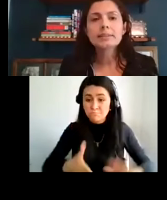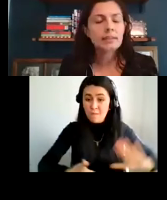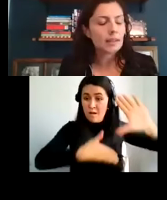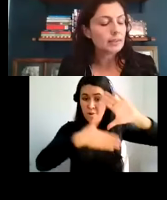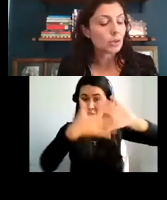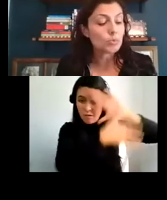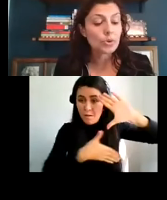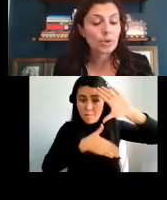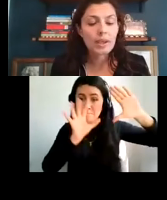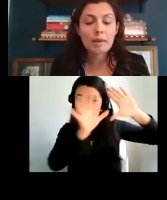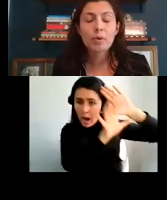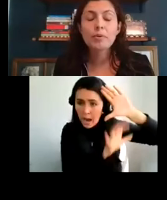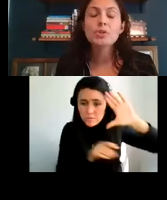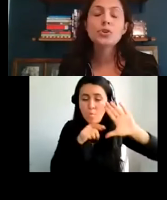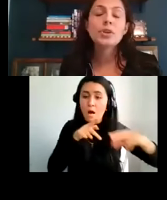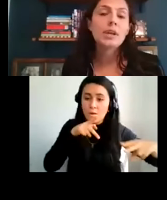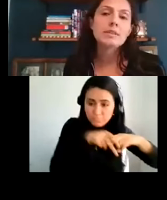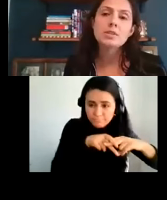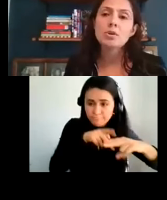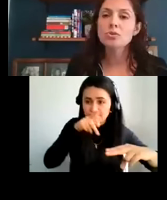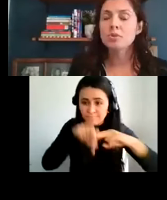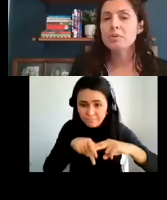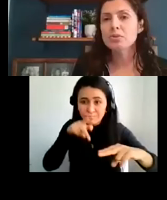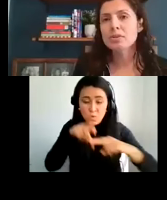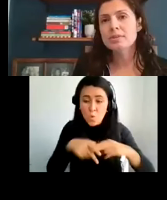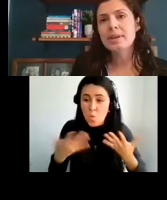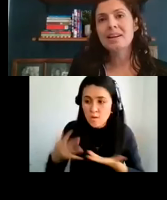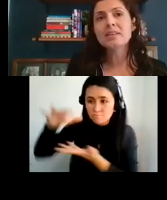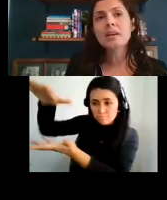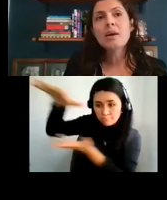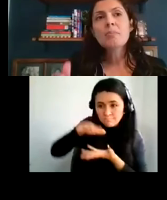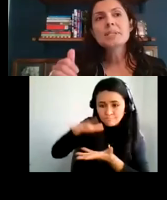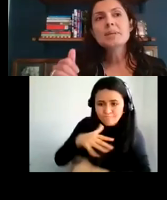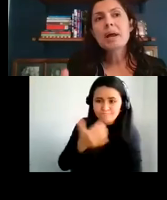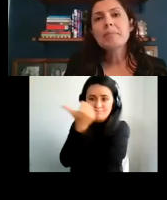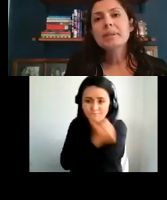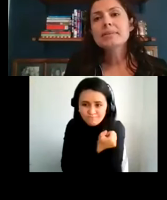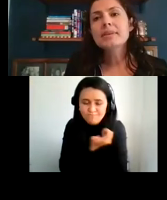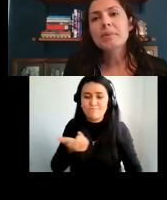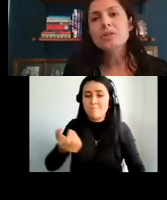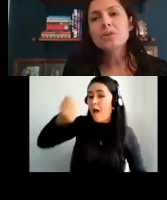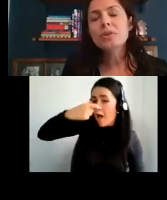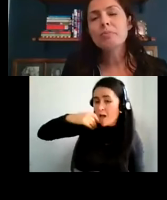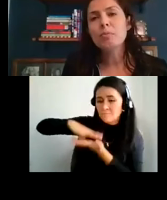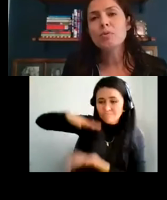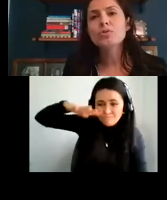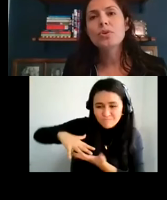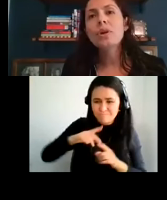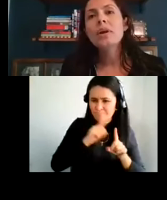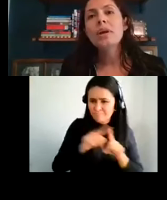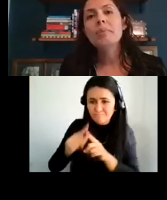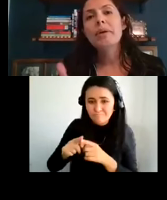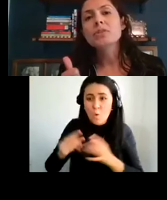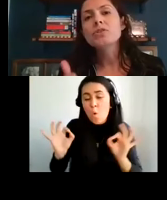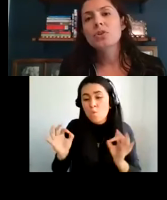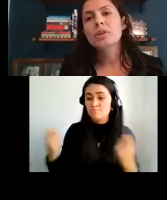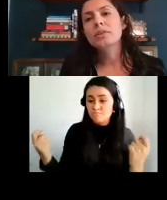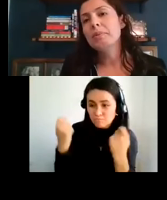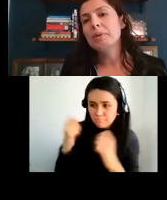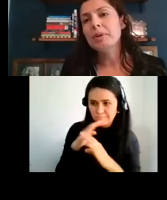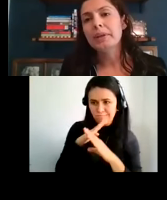Almost 50% of the countries in the Americas reported interruptions in essential health